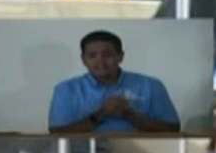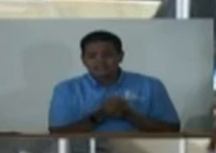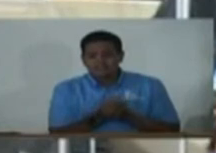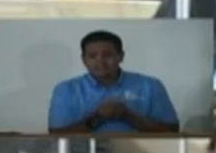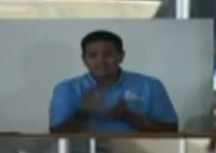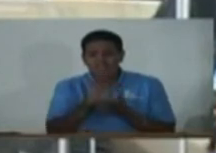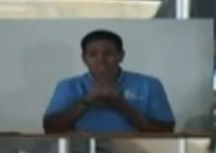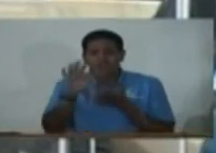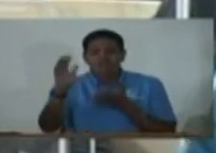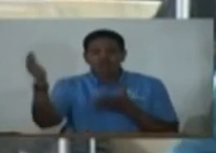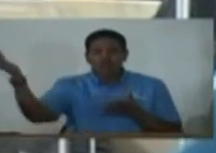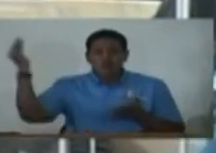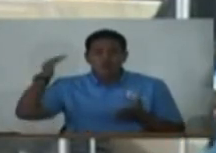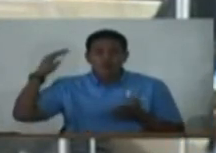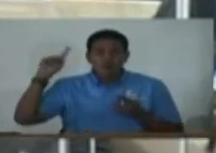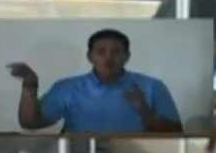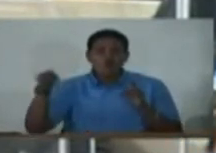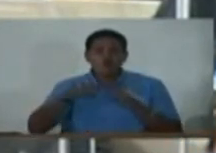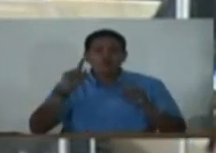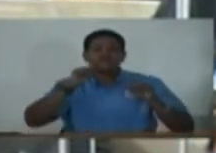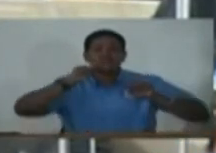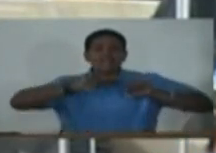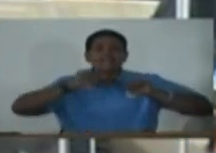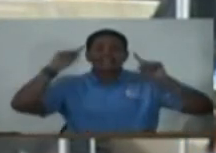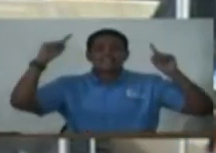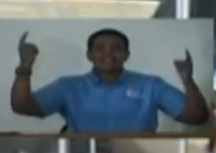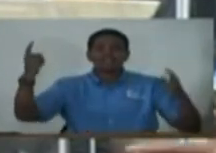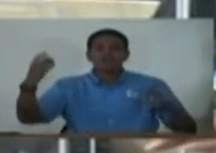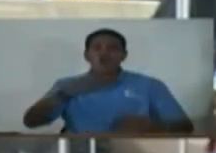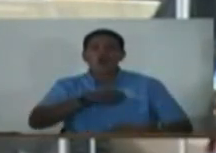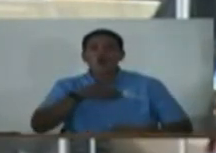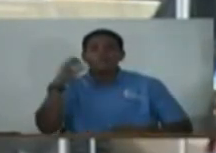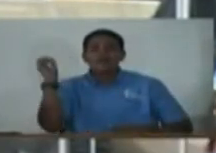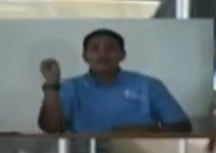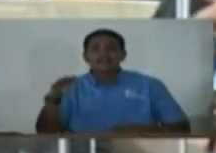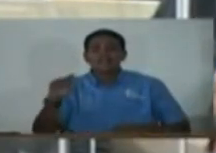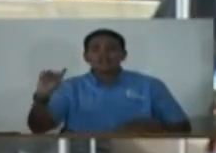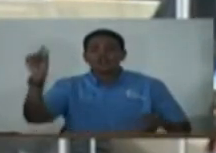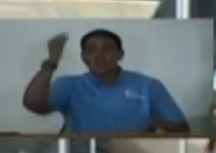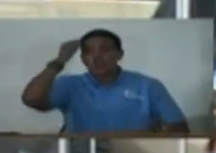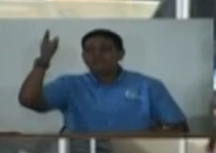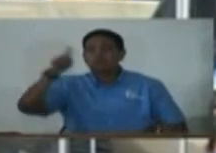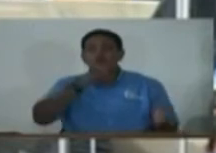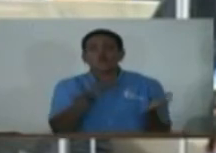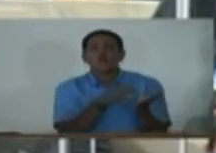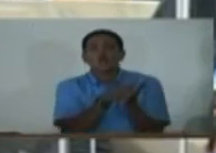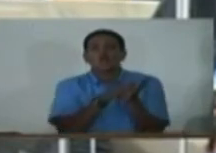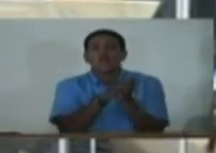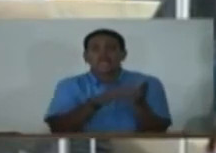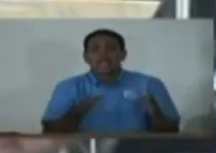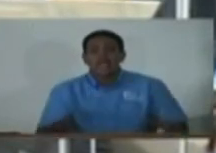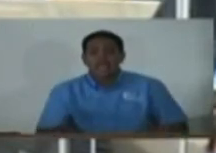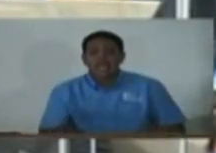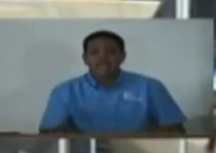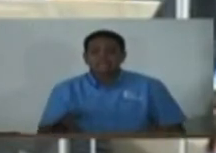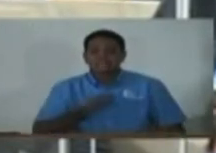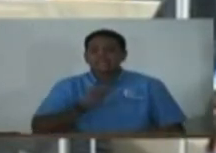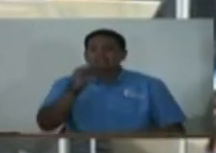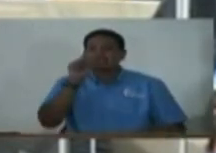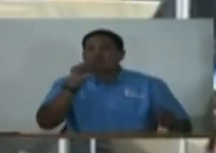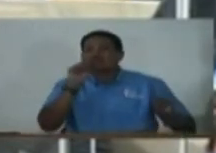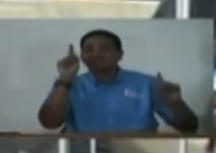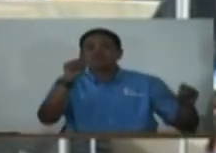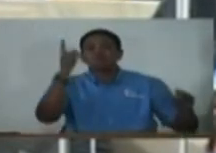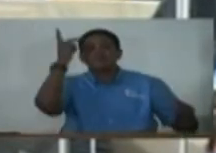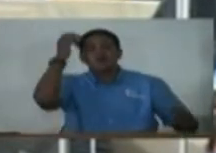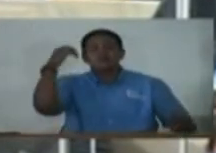5 weeks ago, when it was a totally different complaint, that the government is weak, that I am not responding as Prime